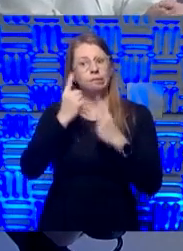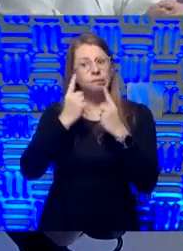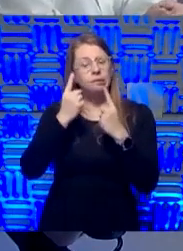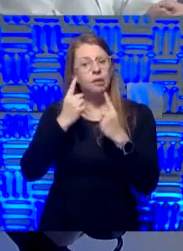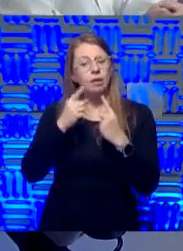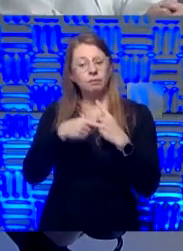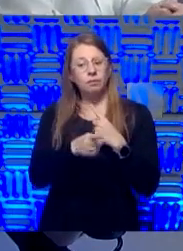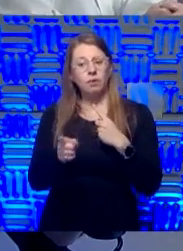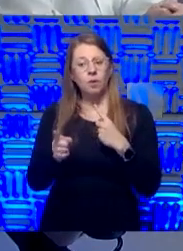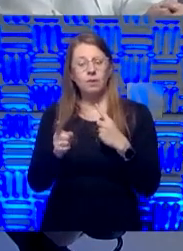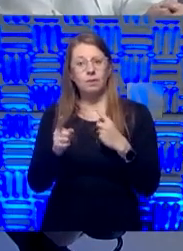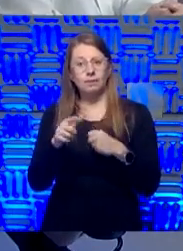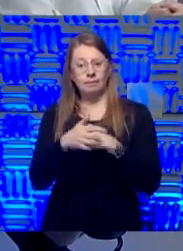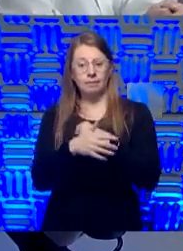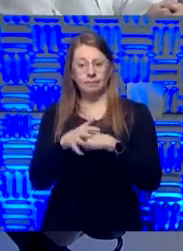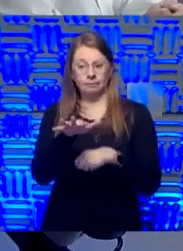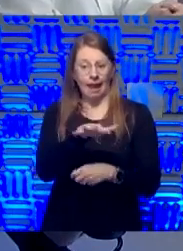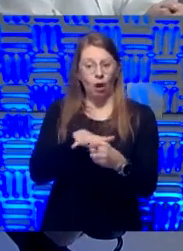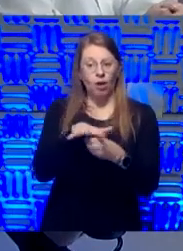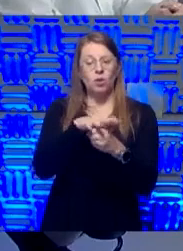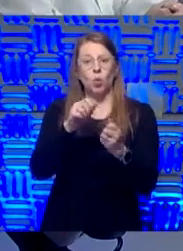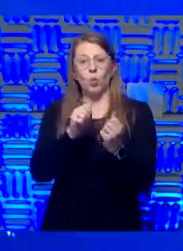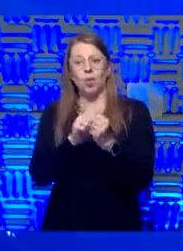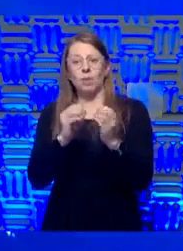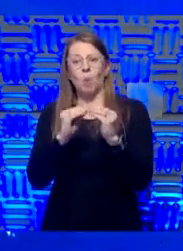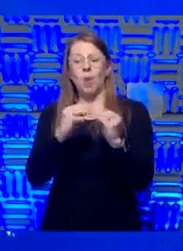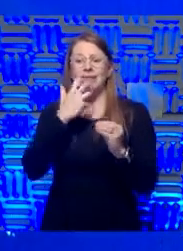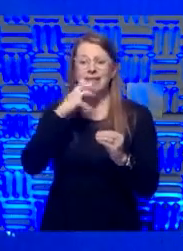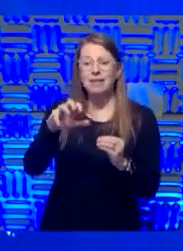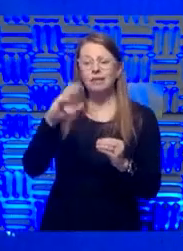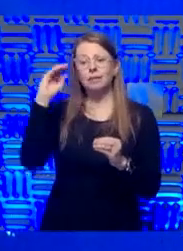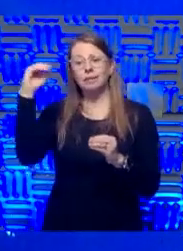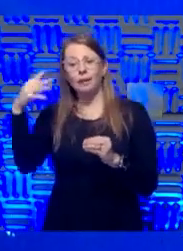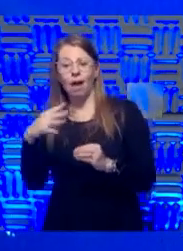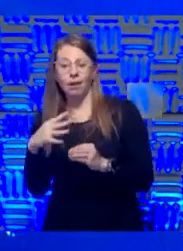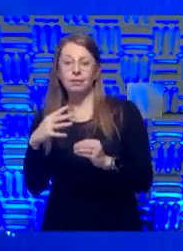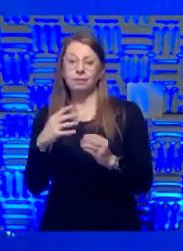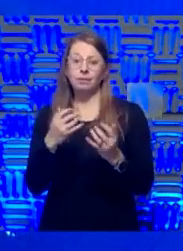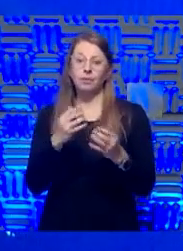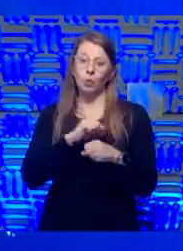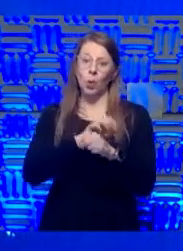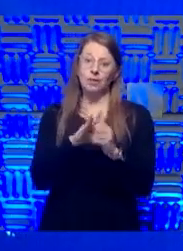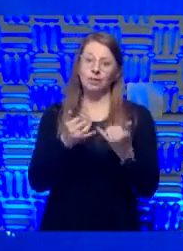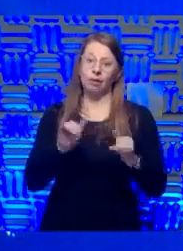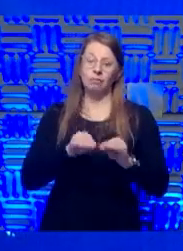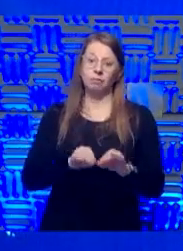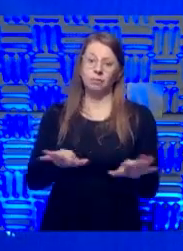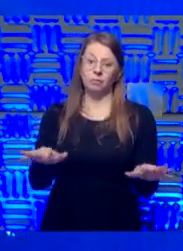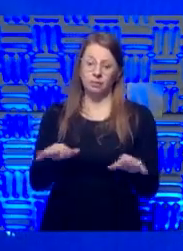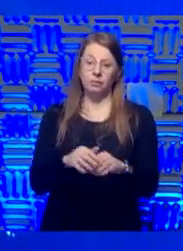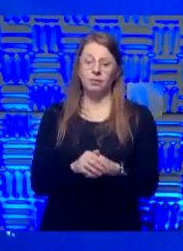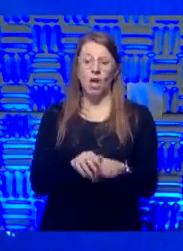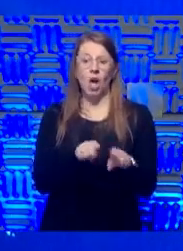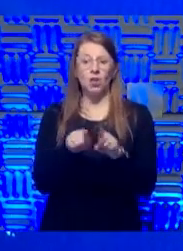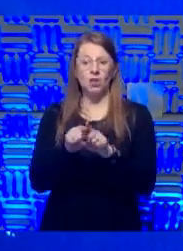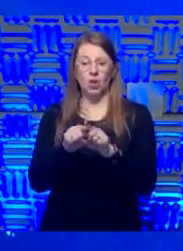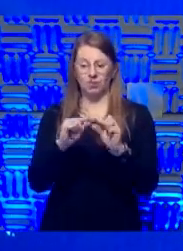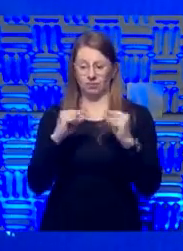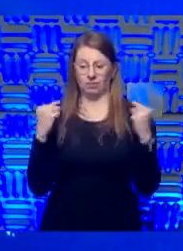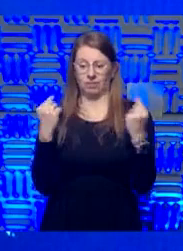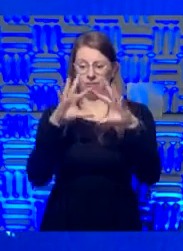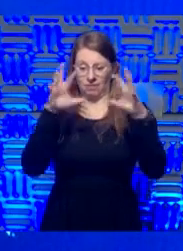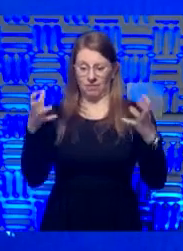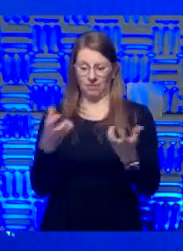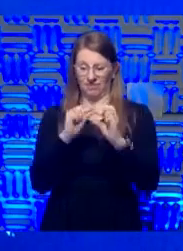because those are areas with more heat and more sun, and yet there still is corona. We know that it's also a problem in equatorial countries, so the countries along the equator.